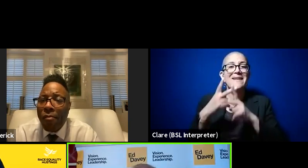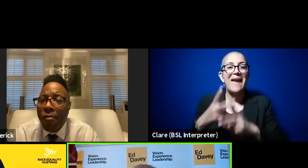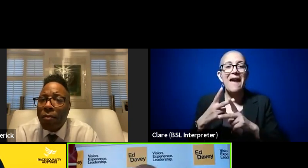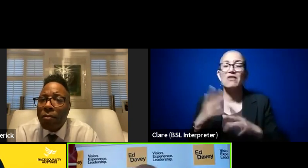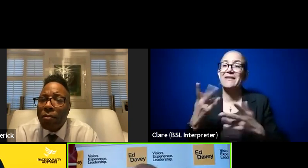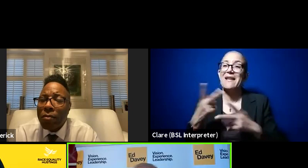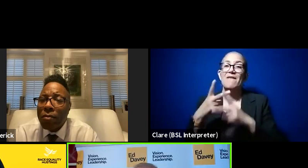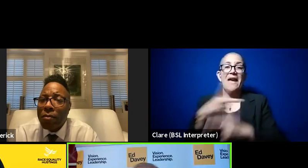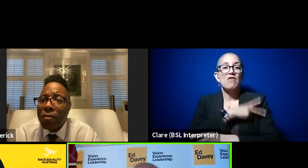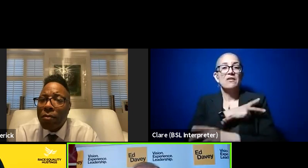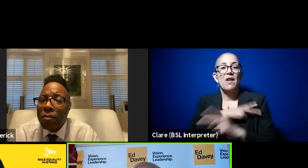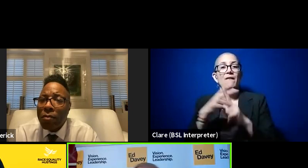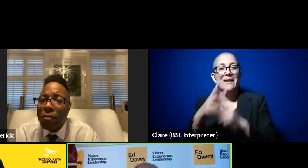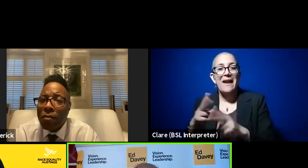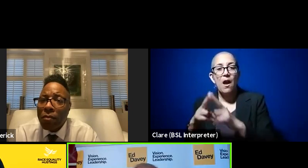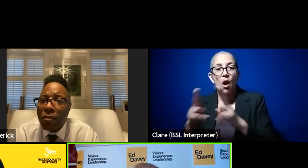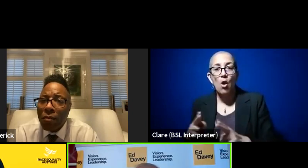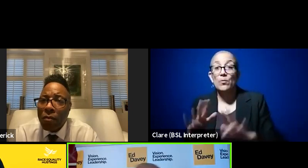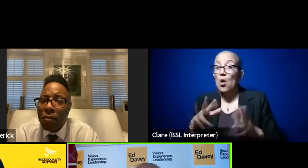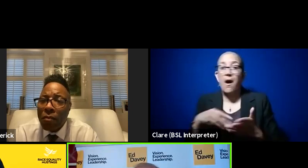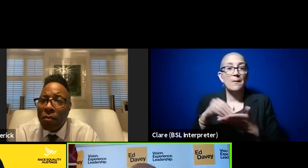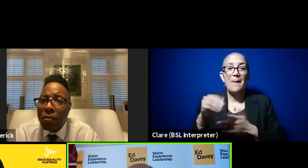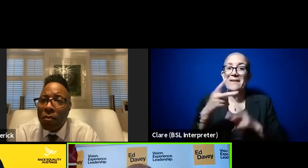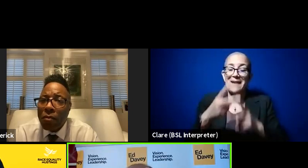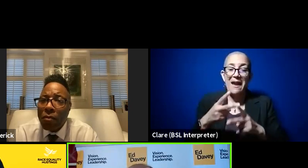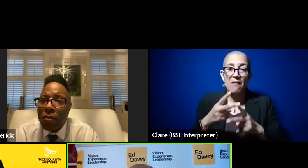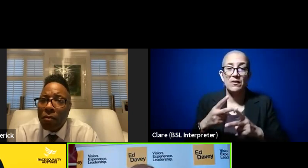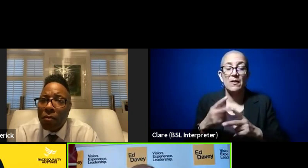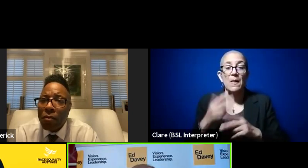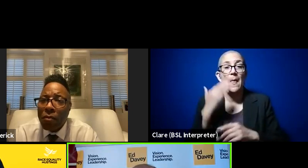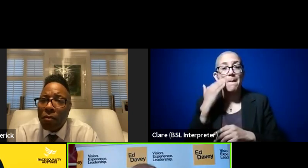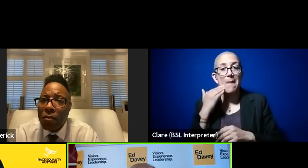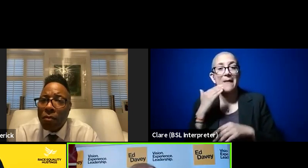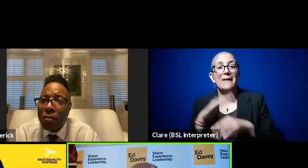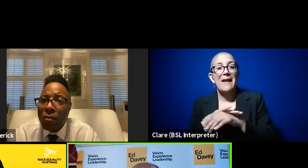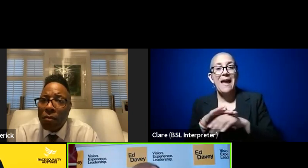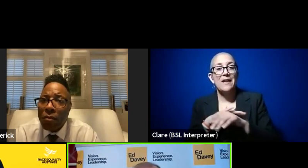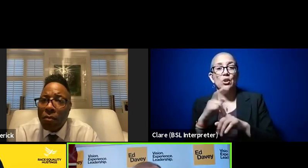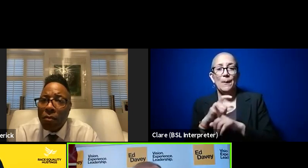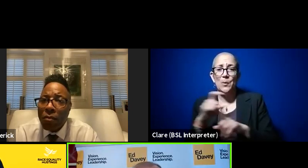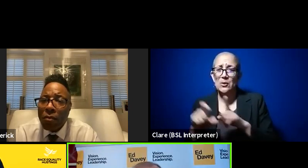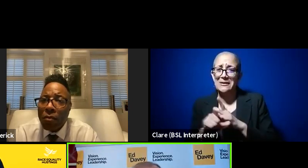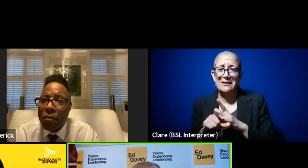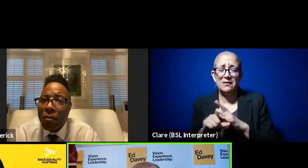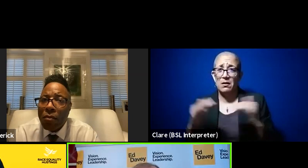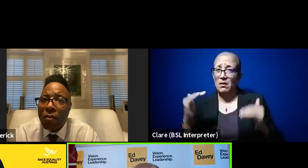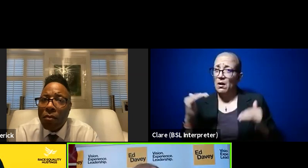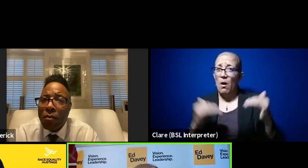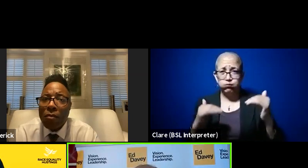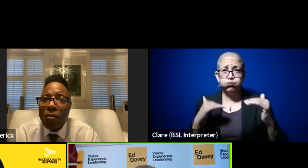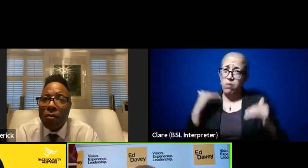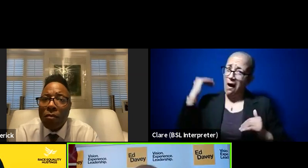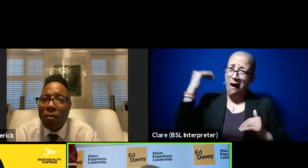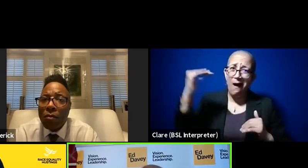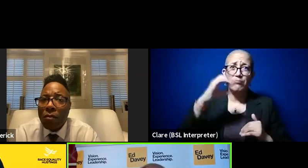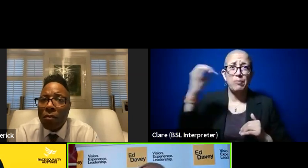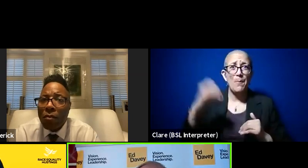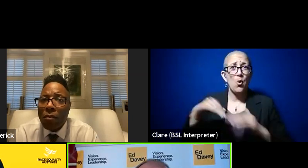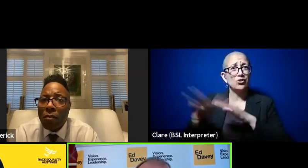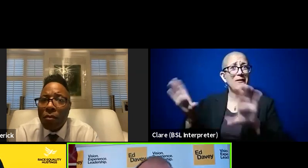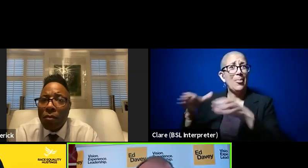or unpaid carers. The Black and Asian ethnic minority communities are disproportionately in those groups. So I